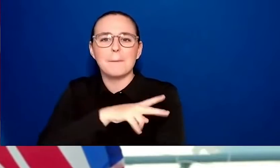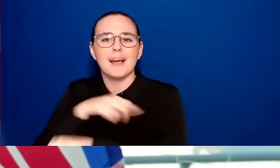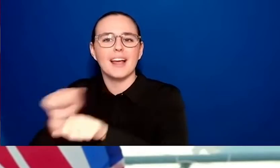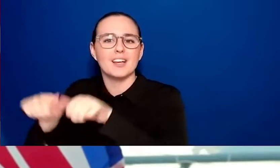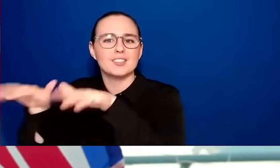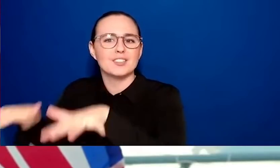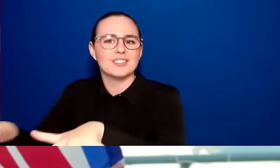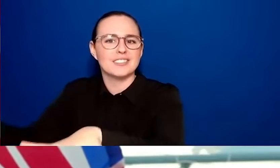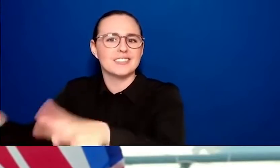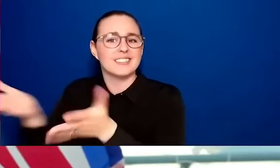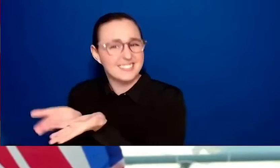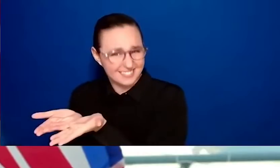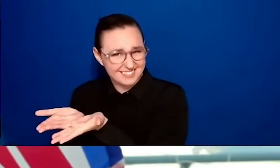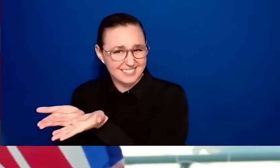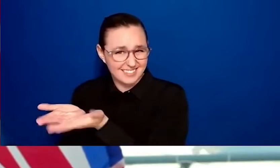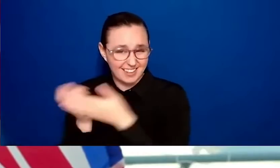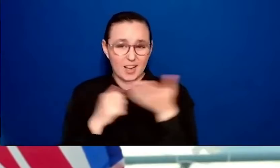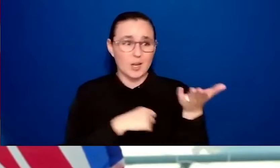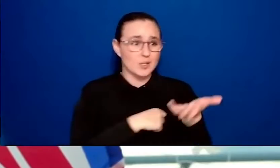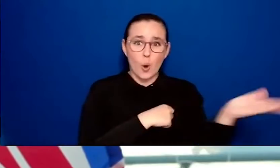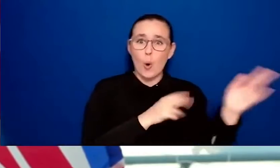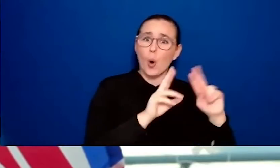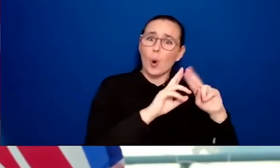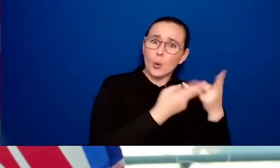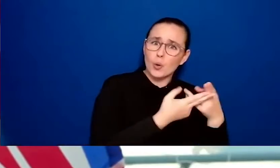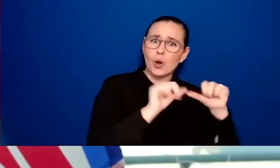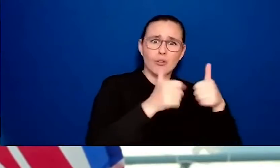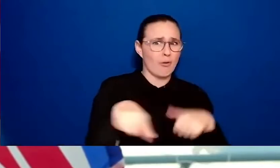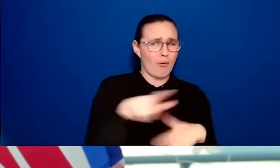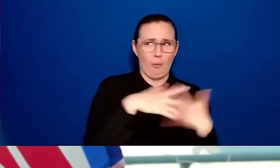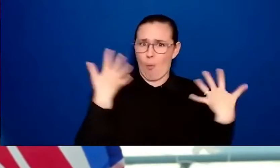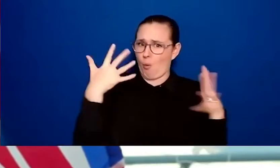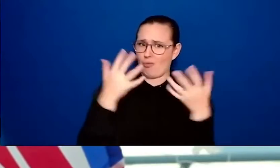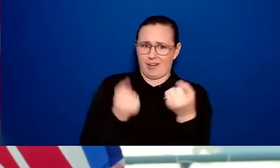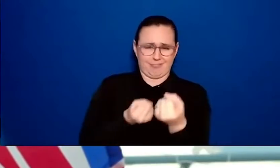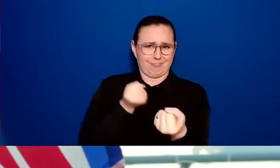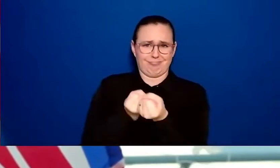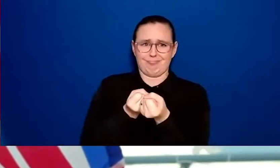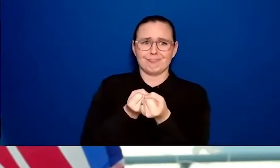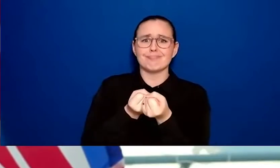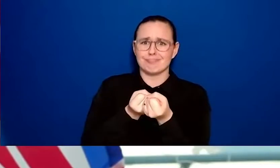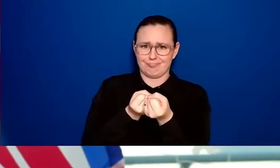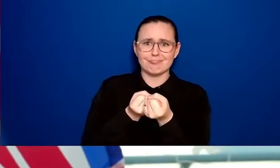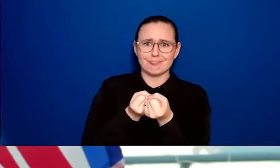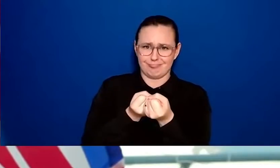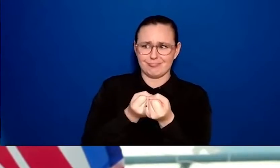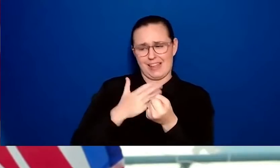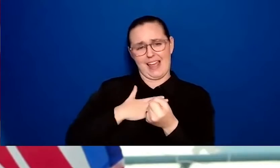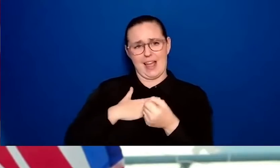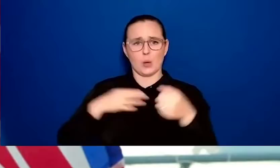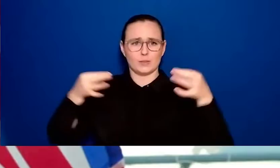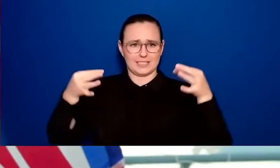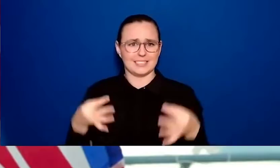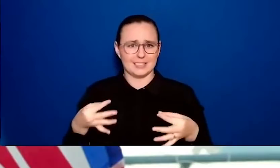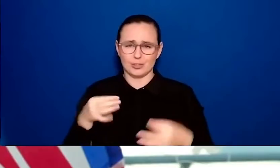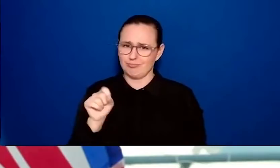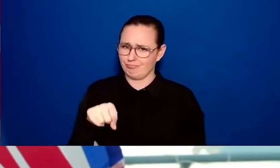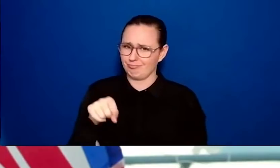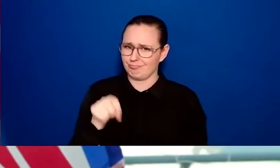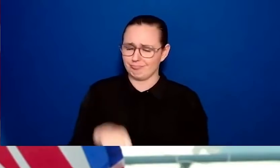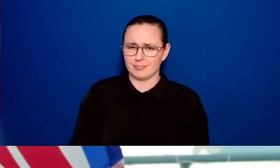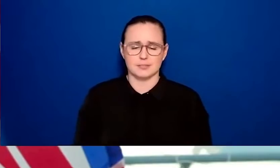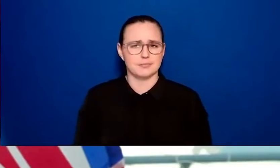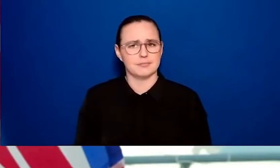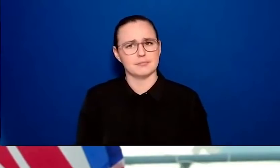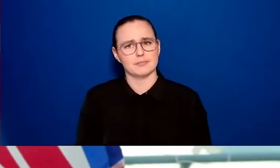the impact that this virus is having on us individually, but also on our healthcare system. So it is